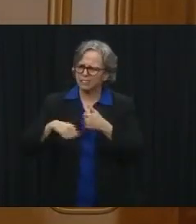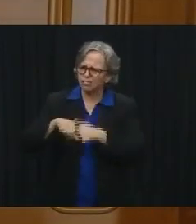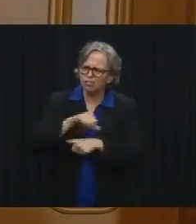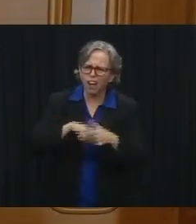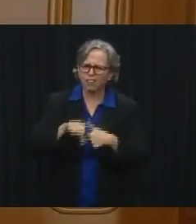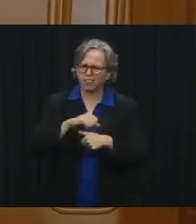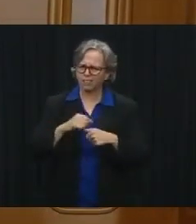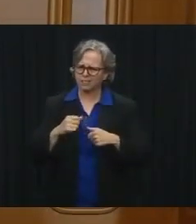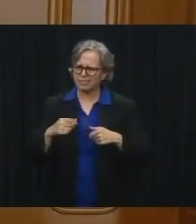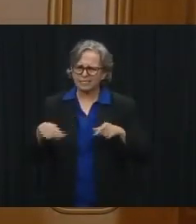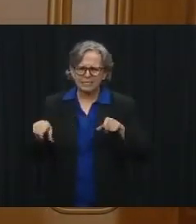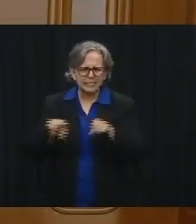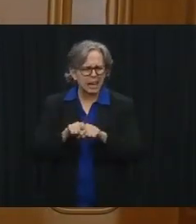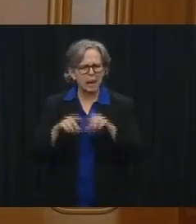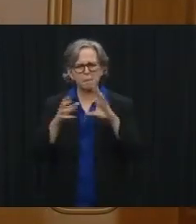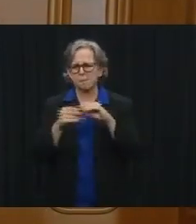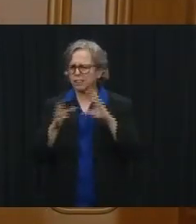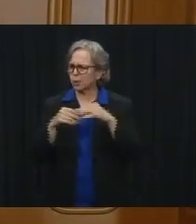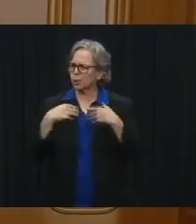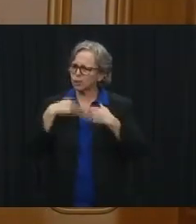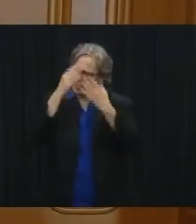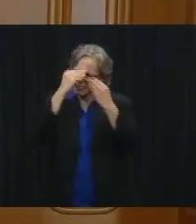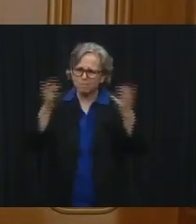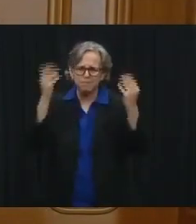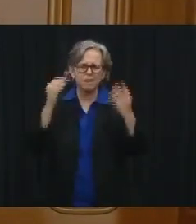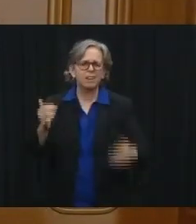that message every single day.